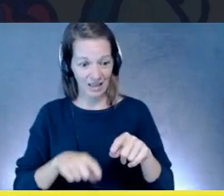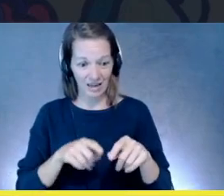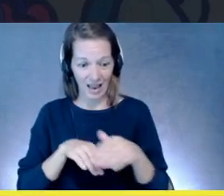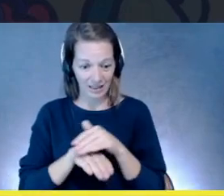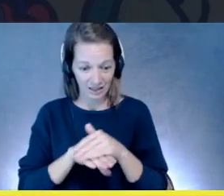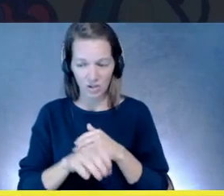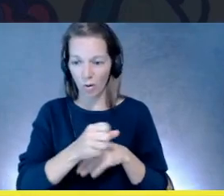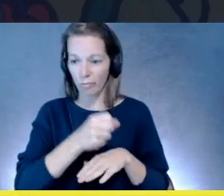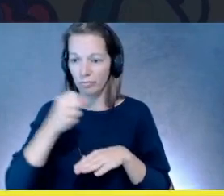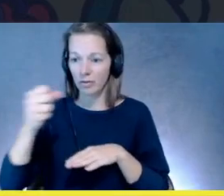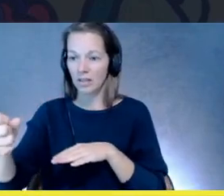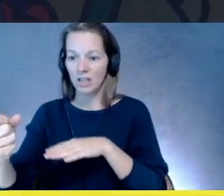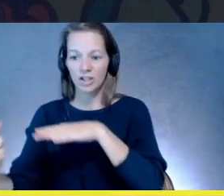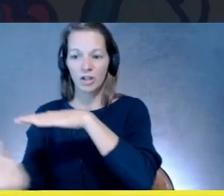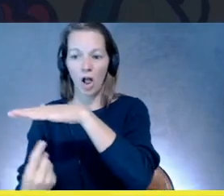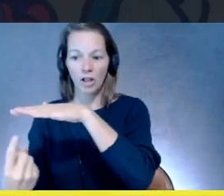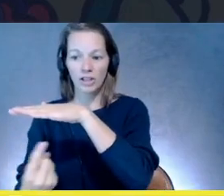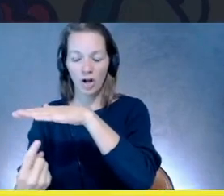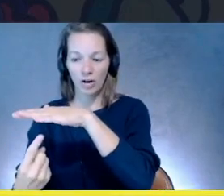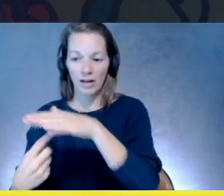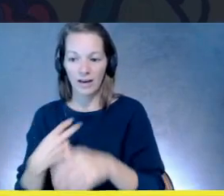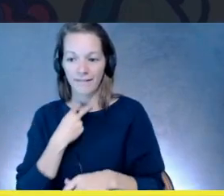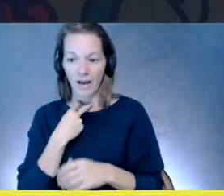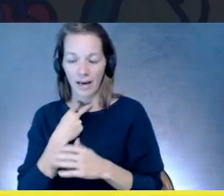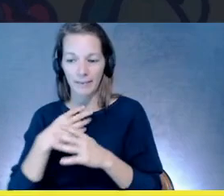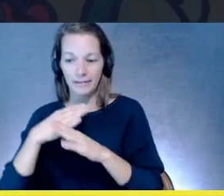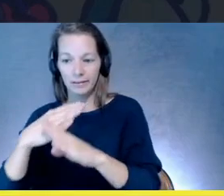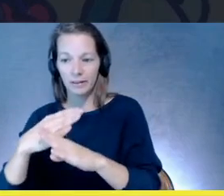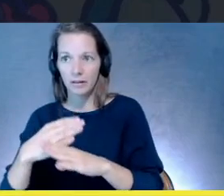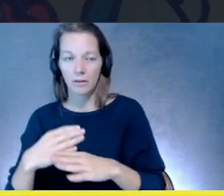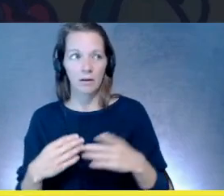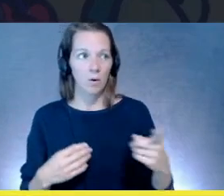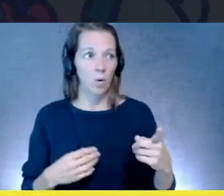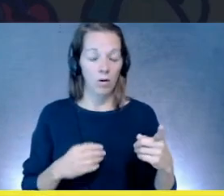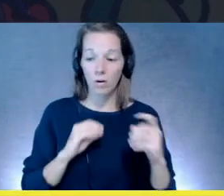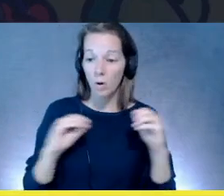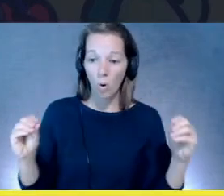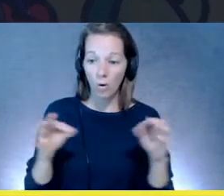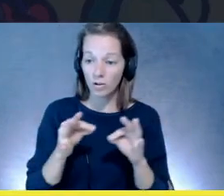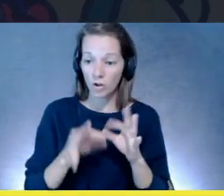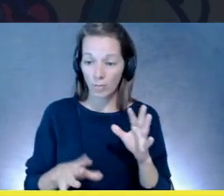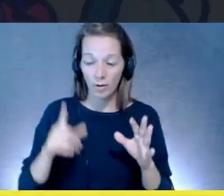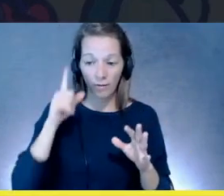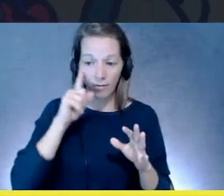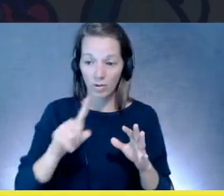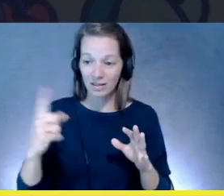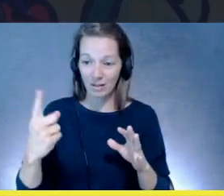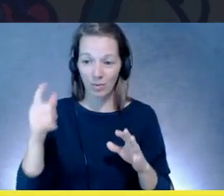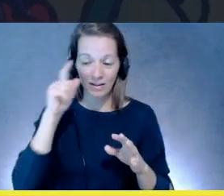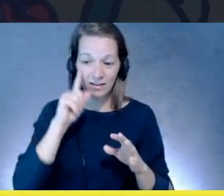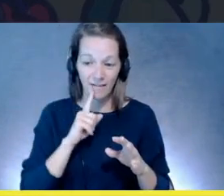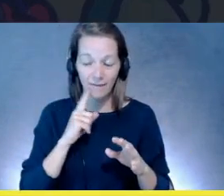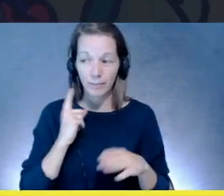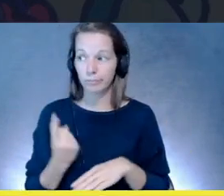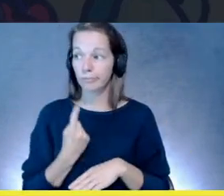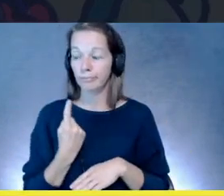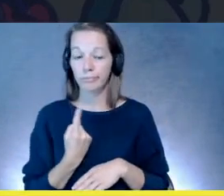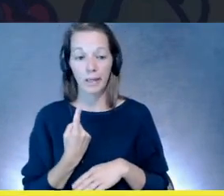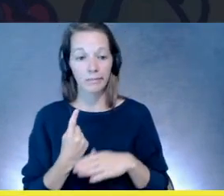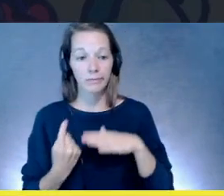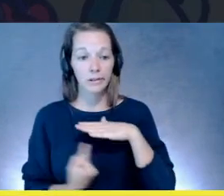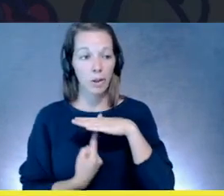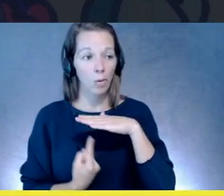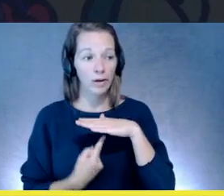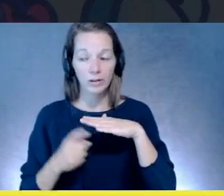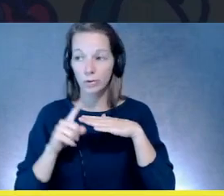or there's not access to an interpreter for someone who is deaf and they end up being excluded to separate